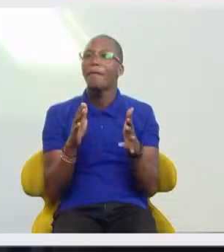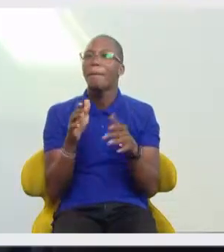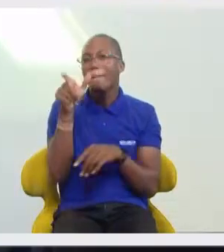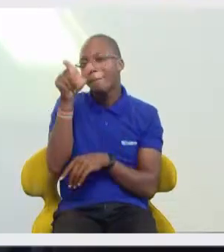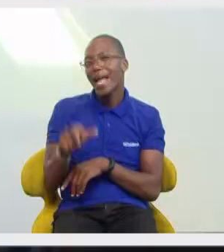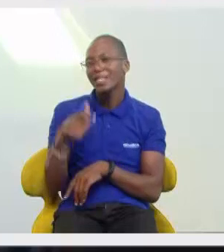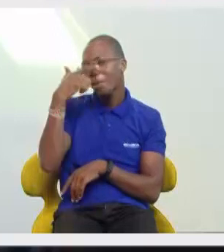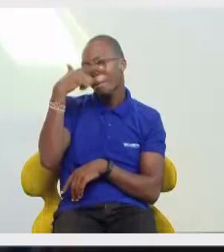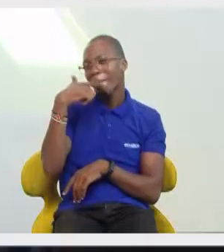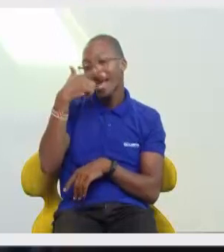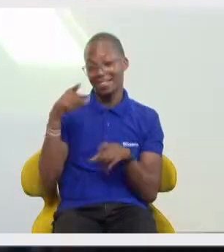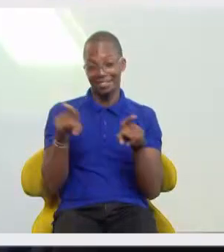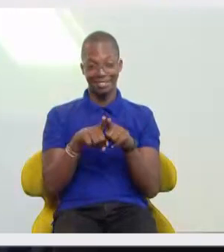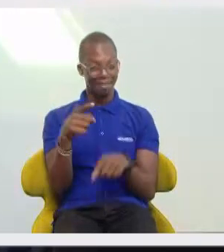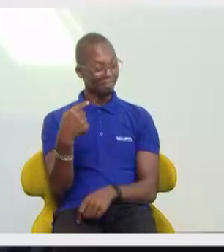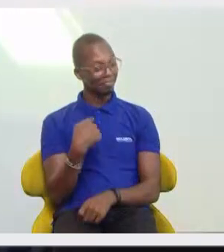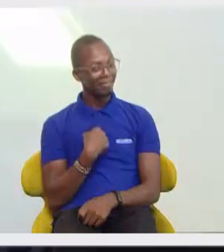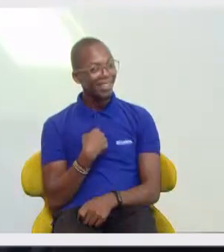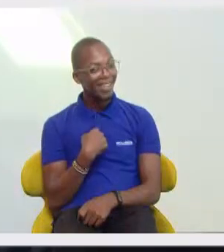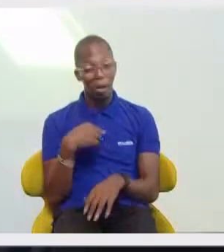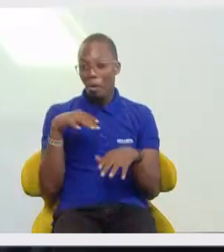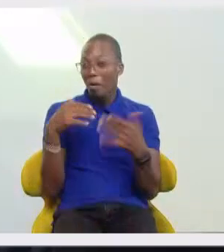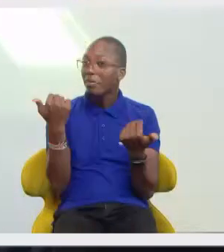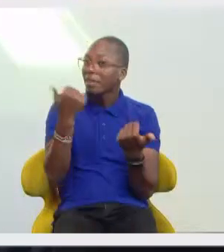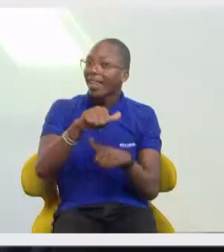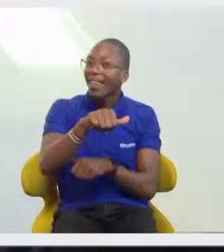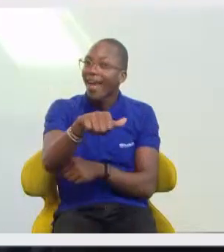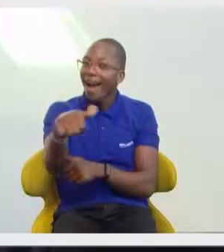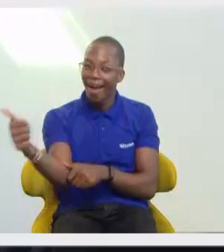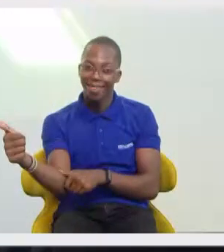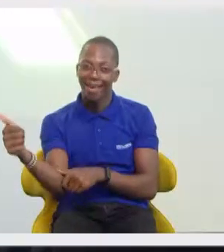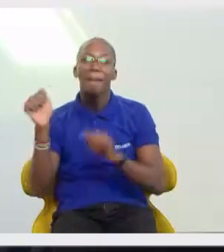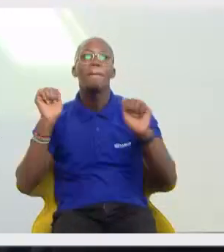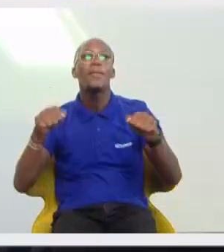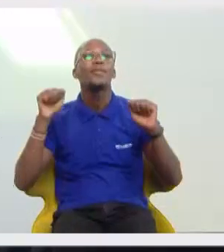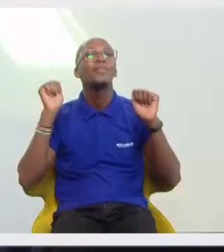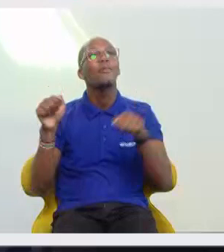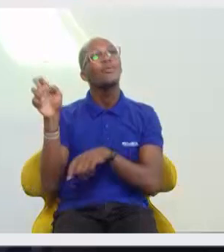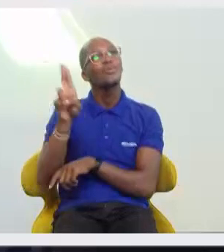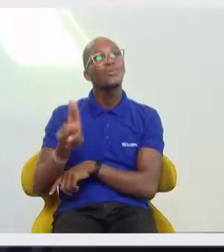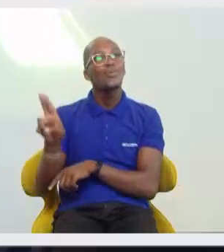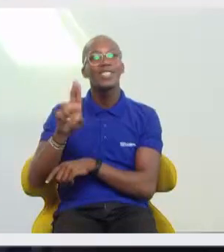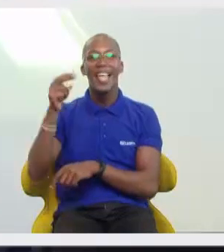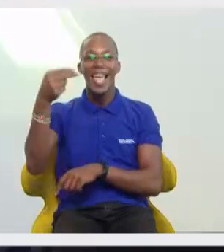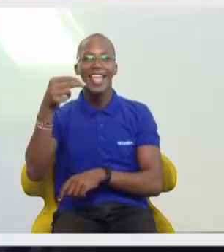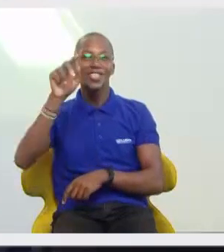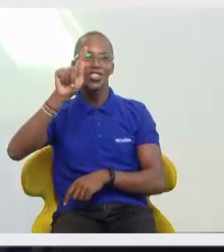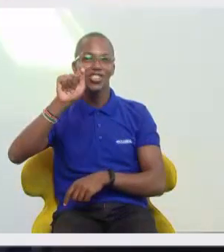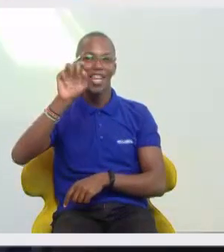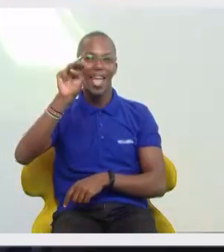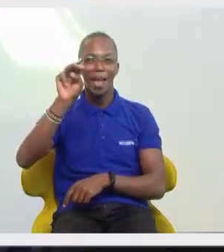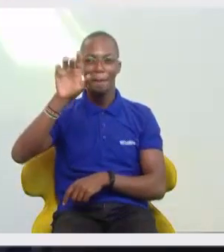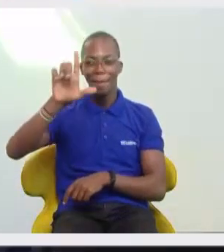person like me or any other can use a HTML